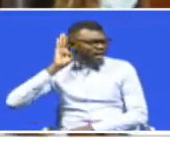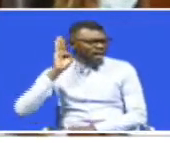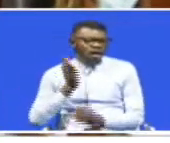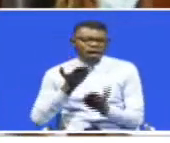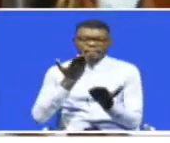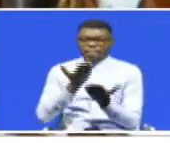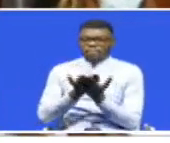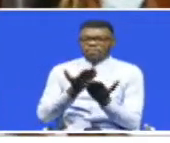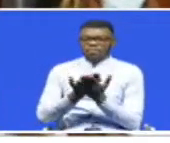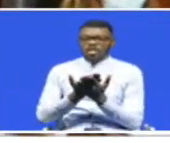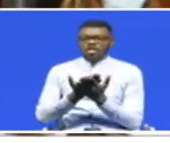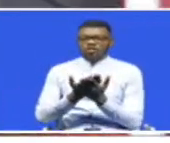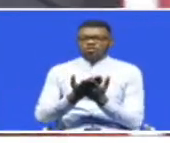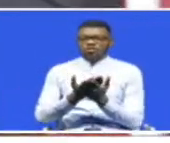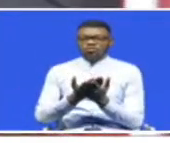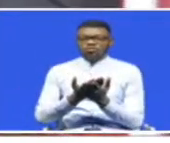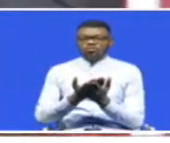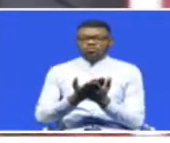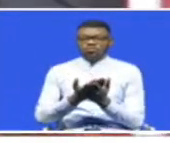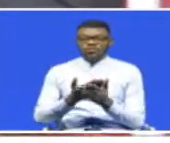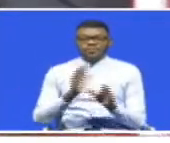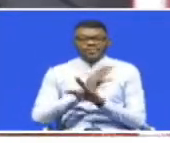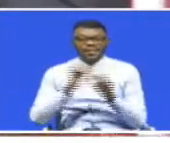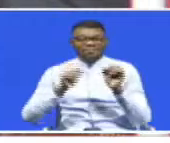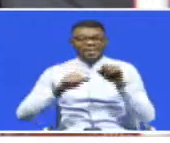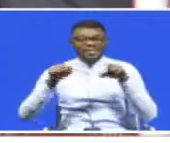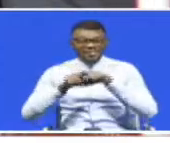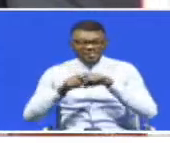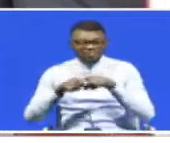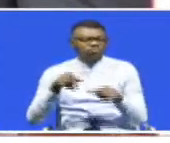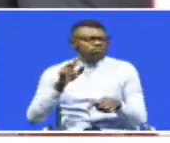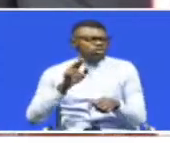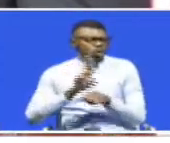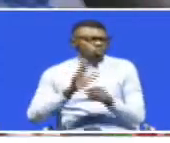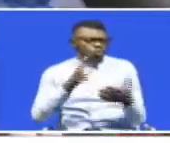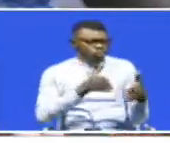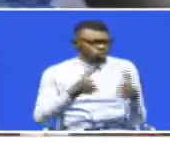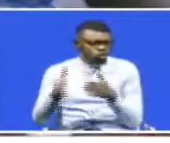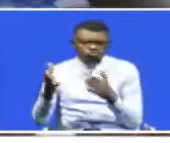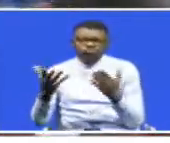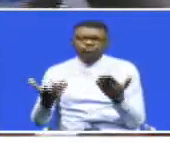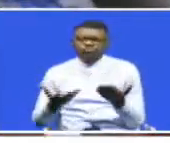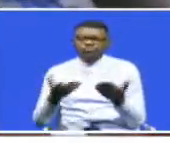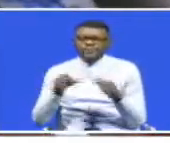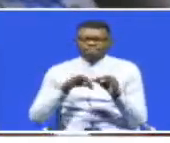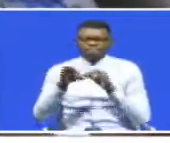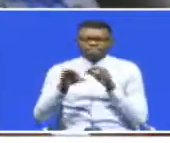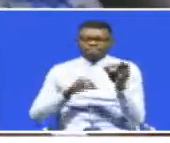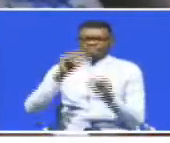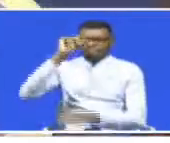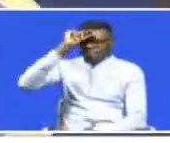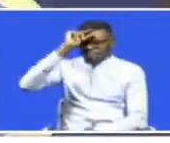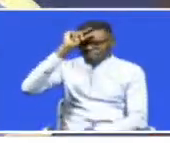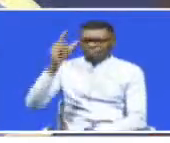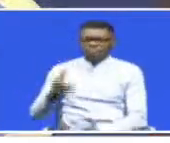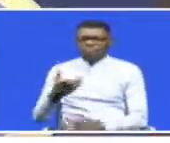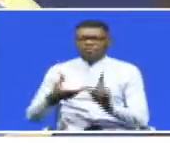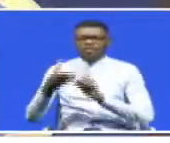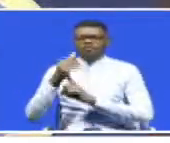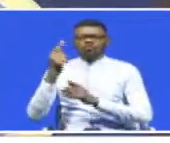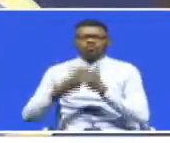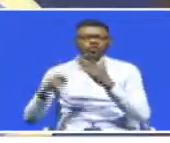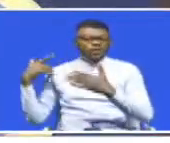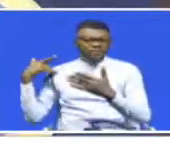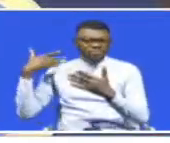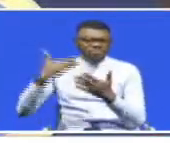or applications for stay. The president also used the opportunity to spell out some of the gains his government had made. In the last